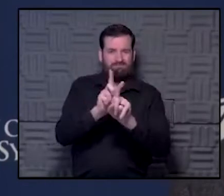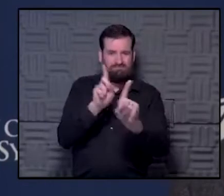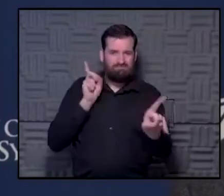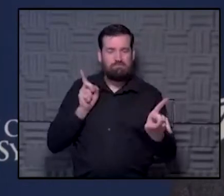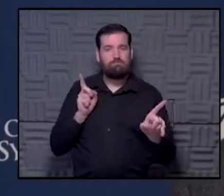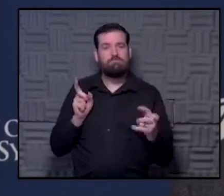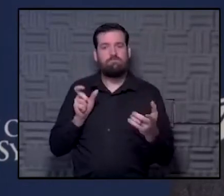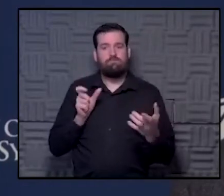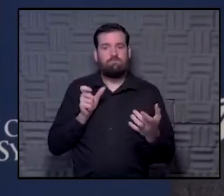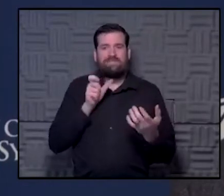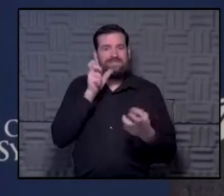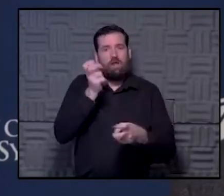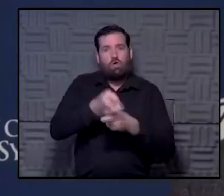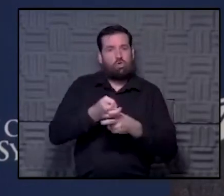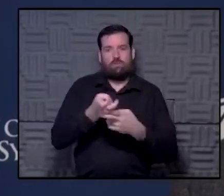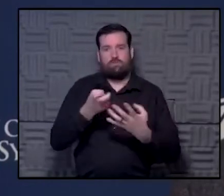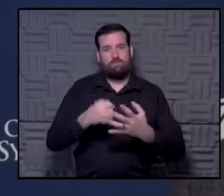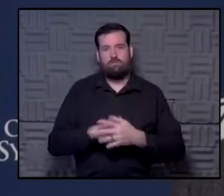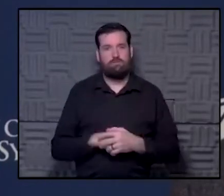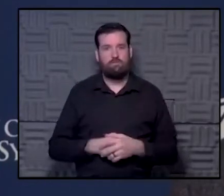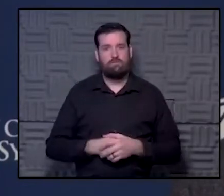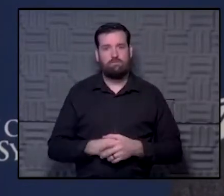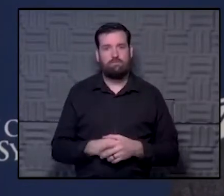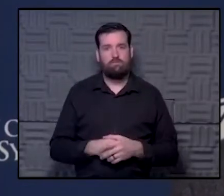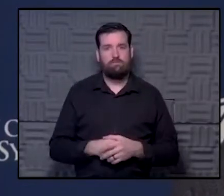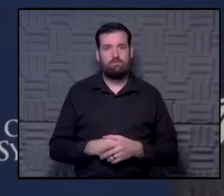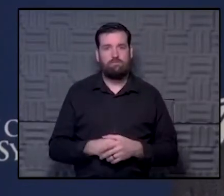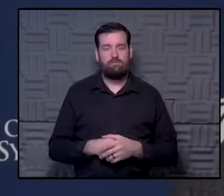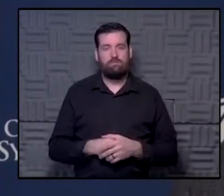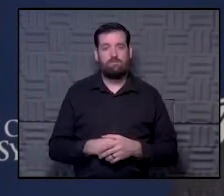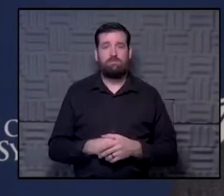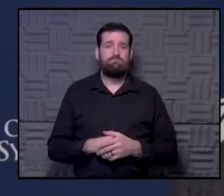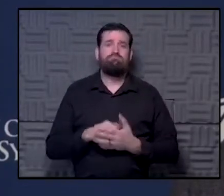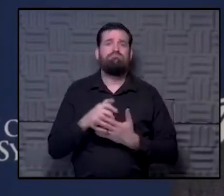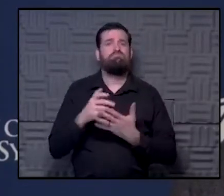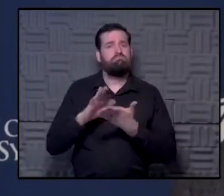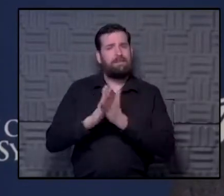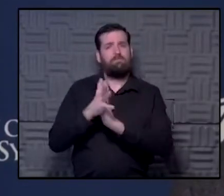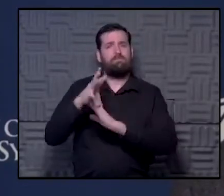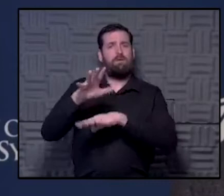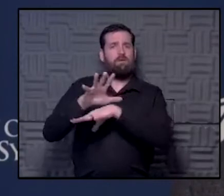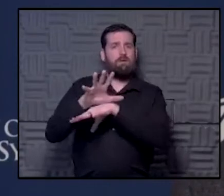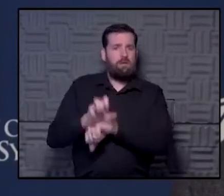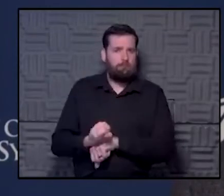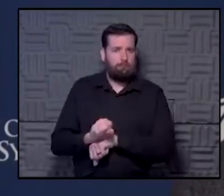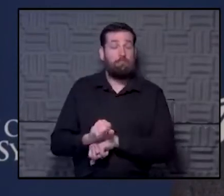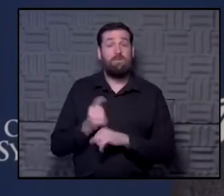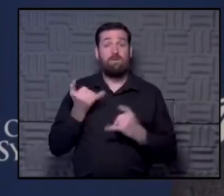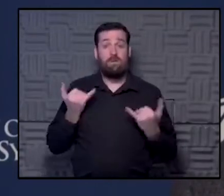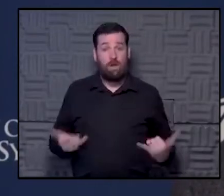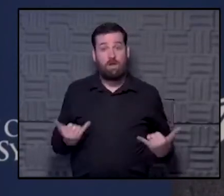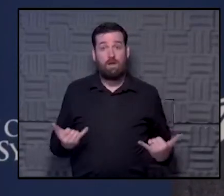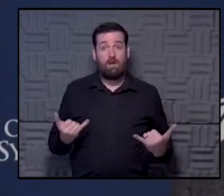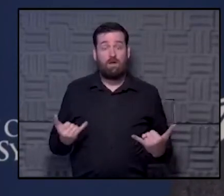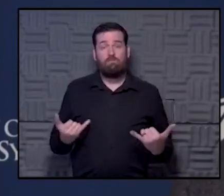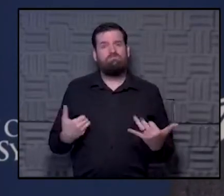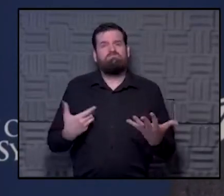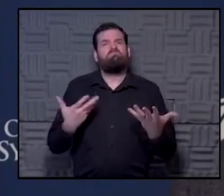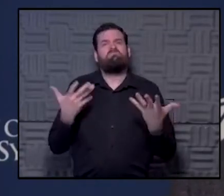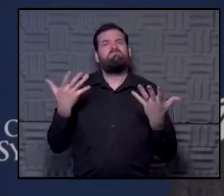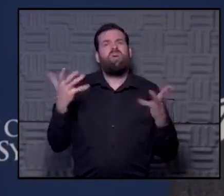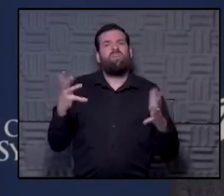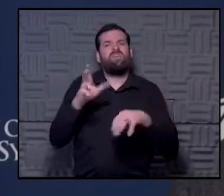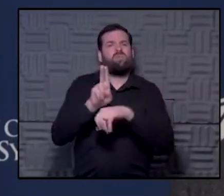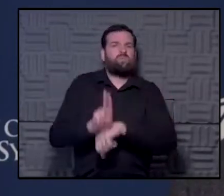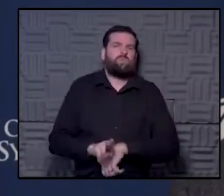not difficult things to do. It's habit forming. I think that now we're getting to a place where we're kind of used to it.